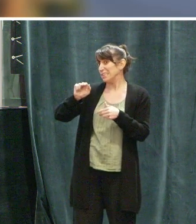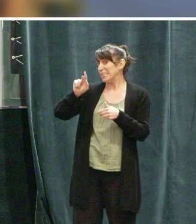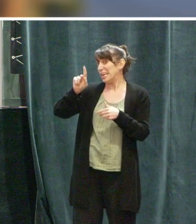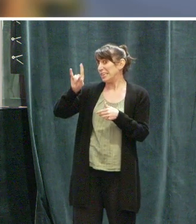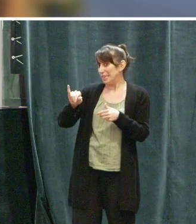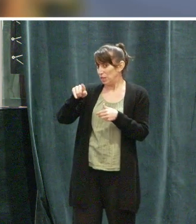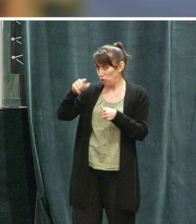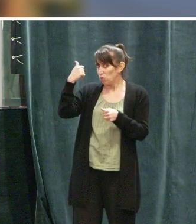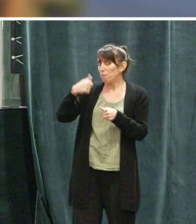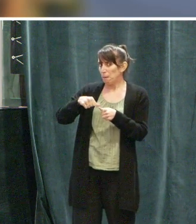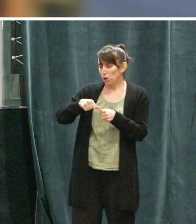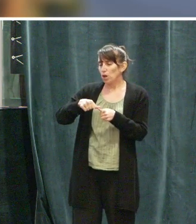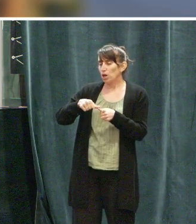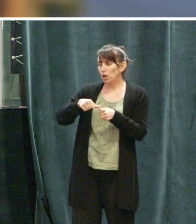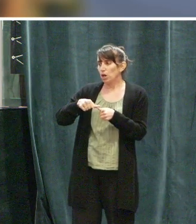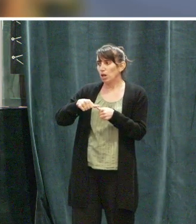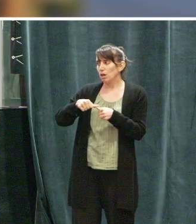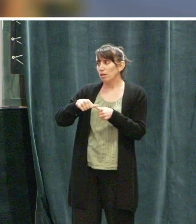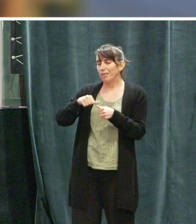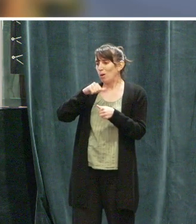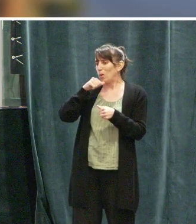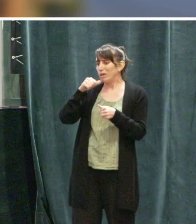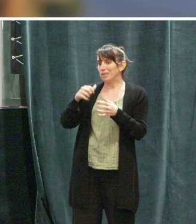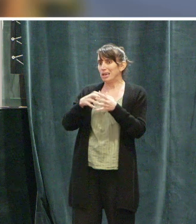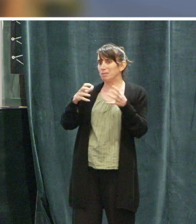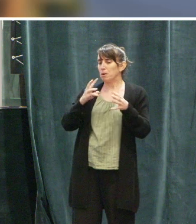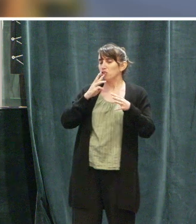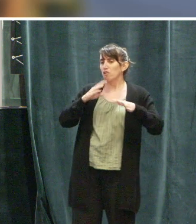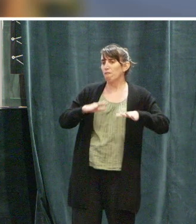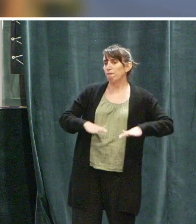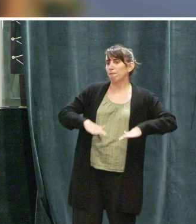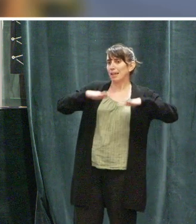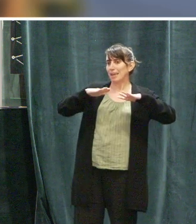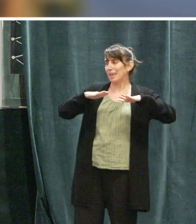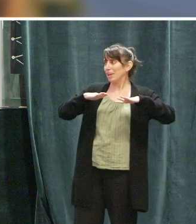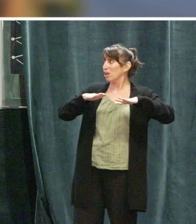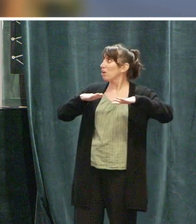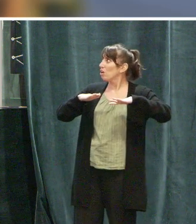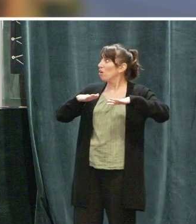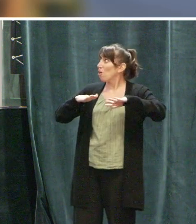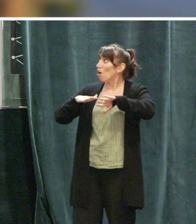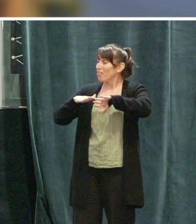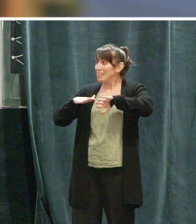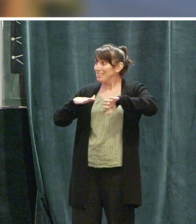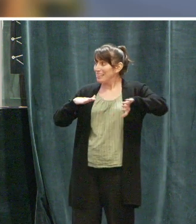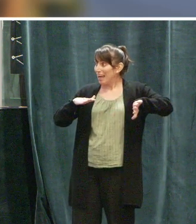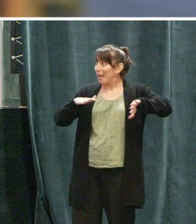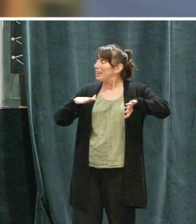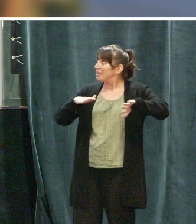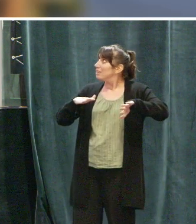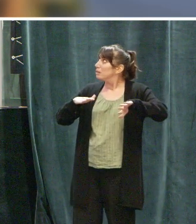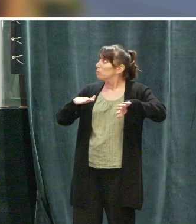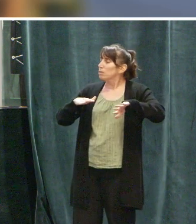recall that there wasn't as much flooding on this side of Battery Park City as there